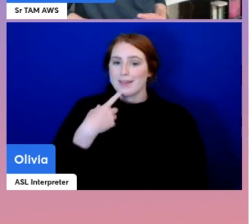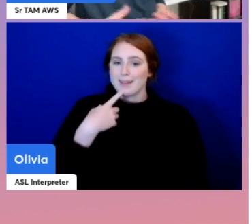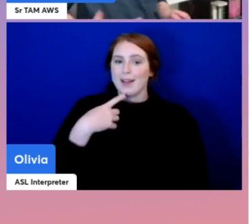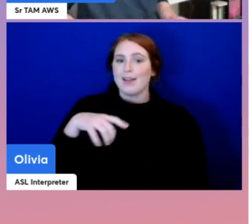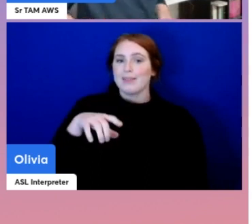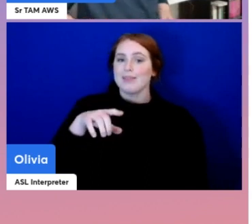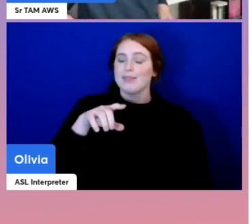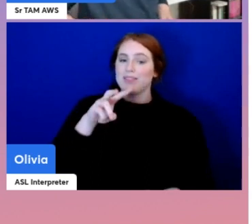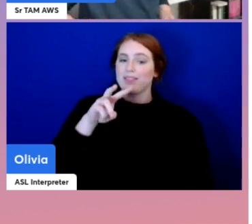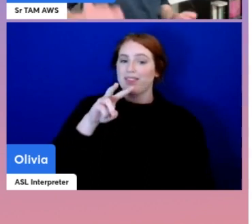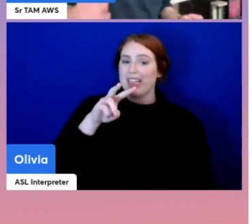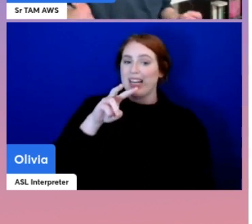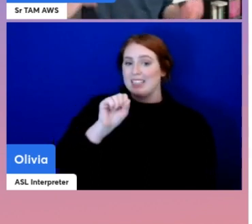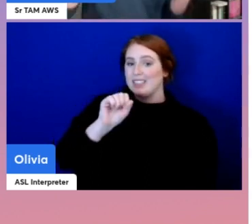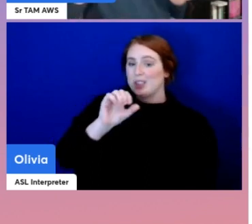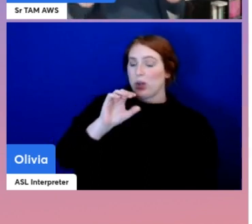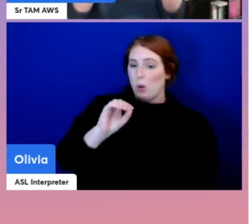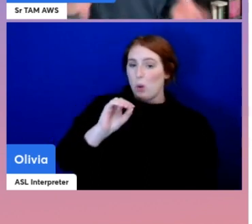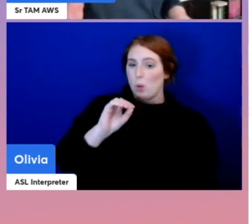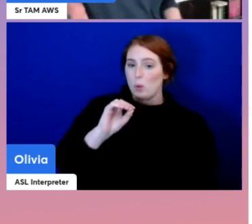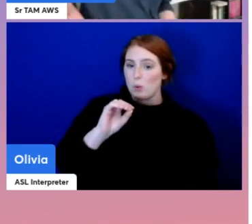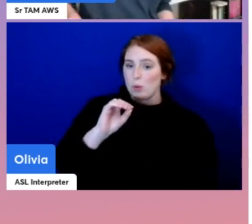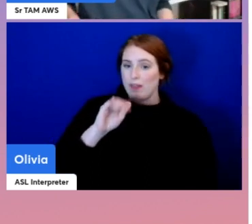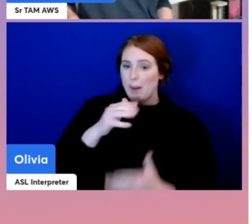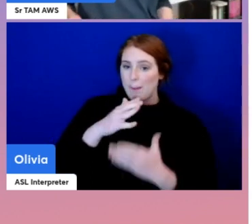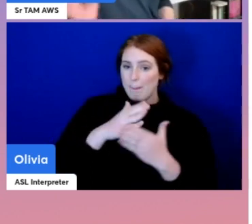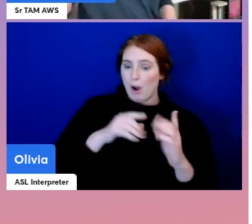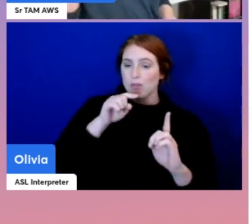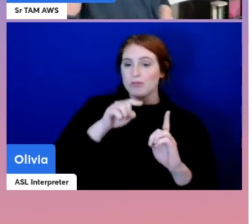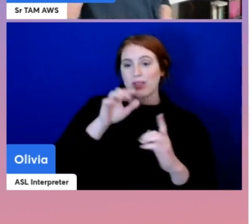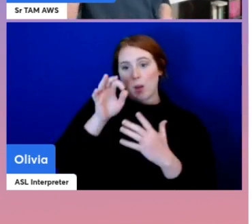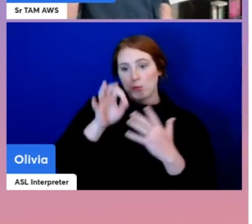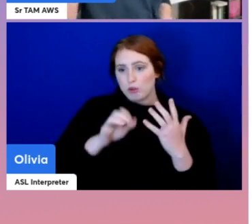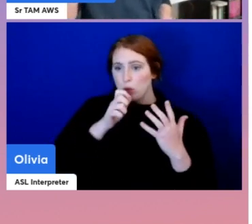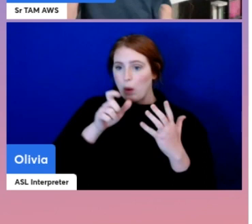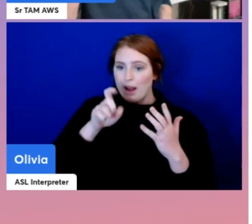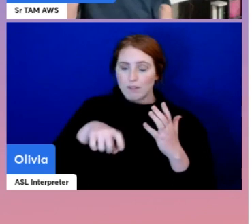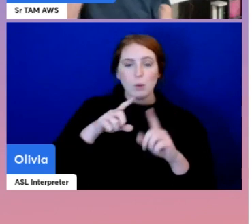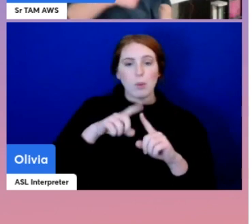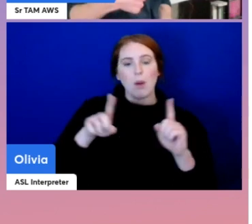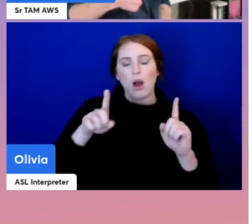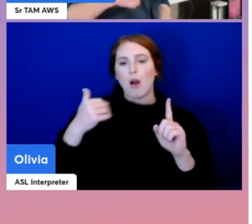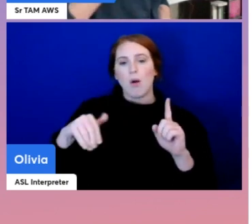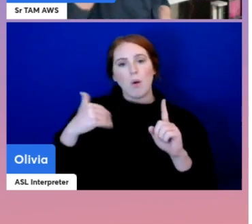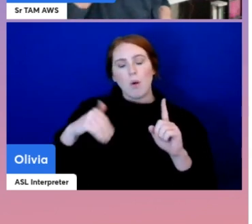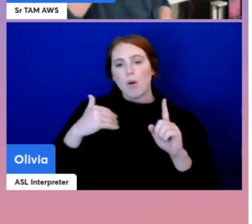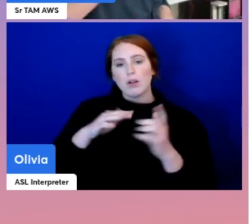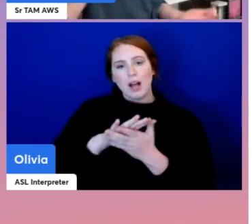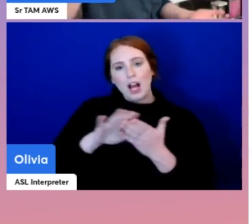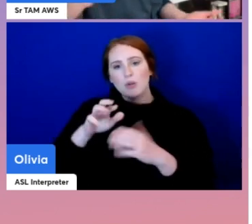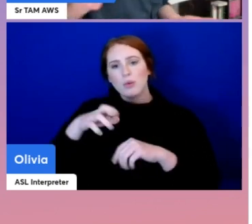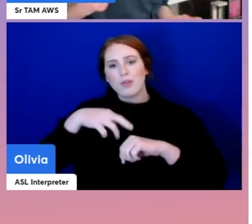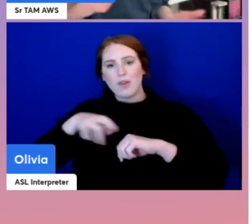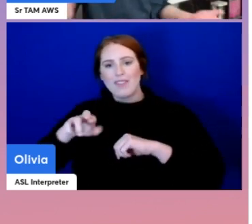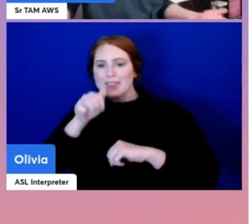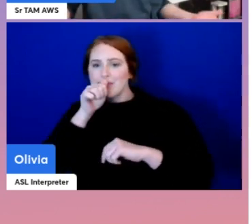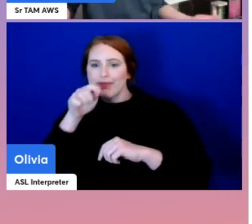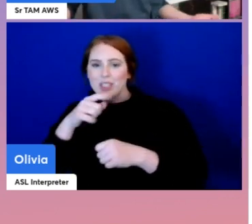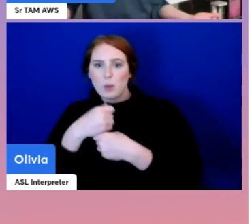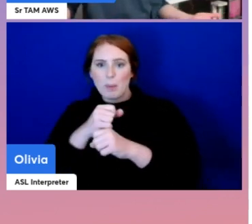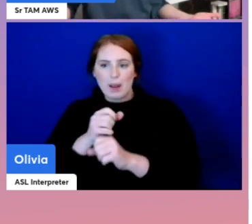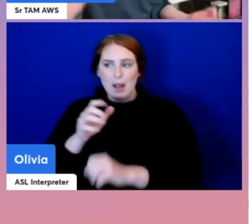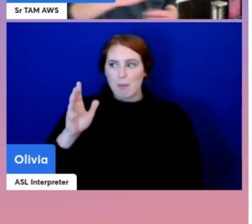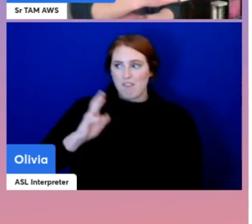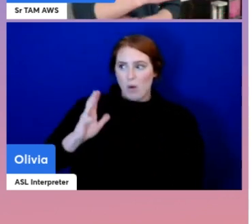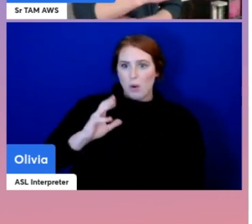as a result is an optional component, but look at how nice that is. You just reference the secret that you created. So this one in particular references